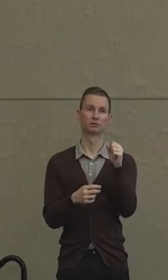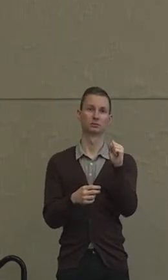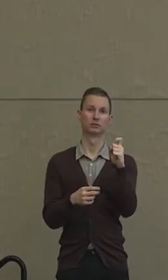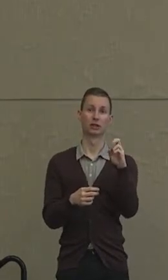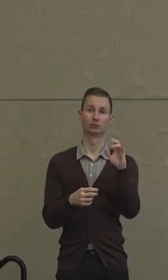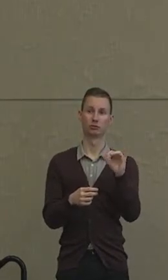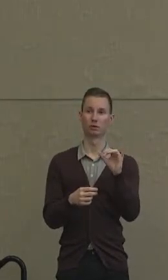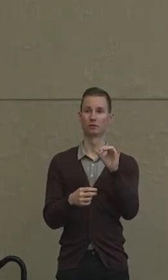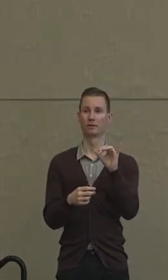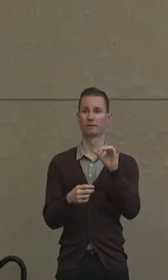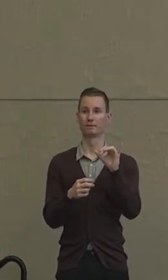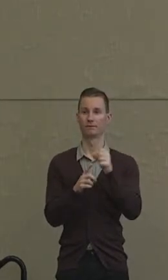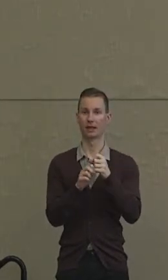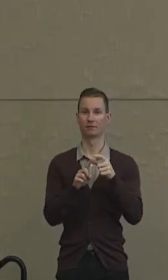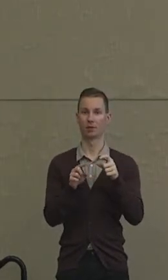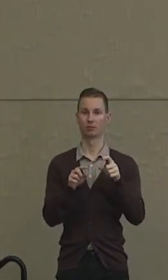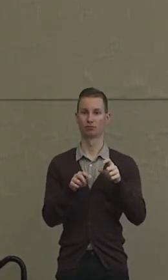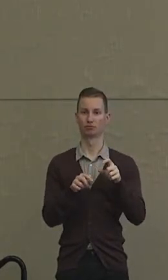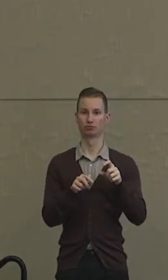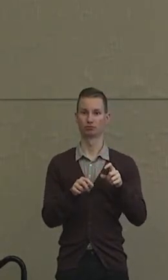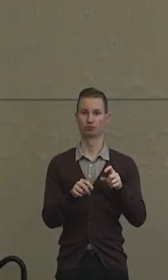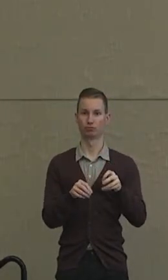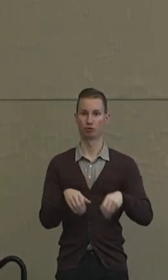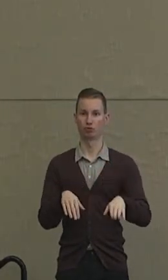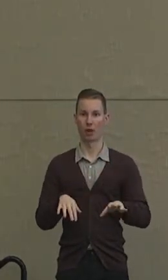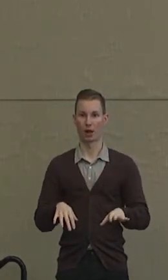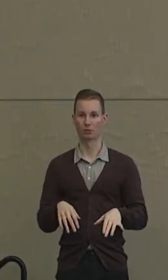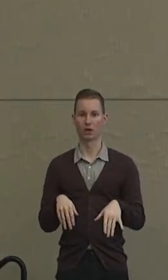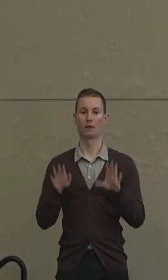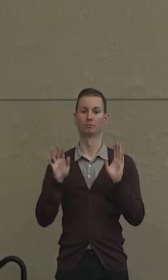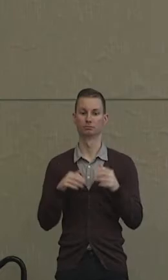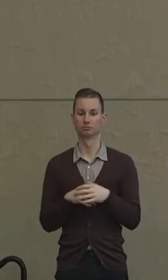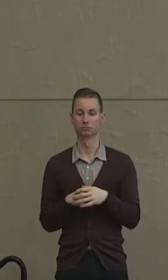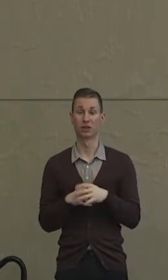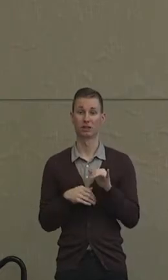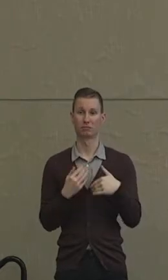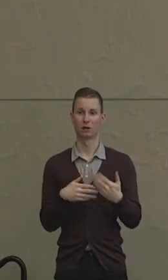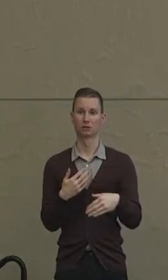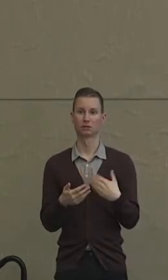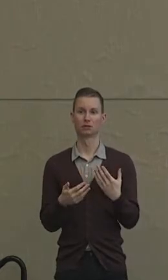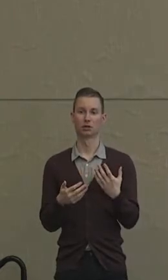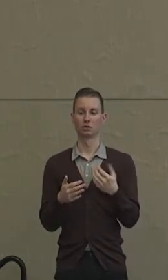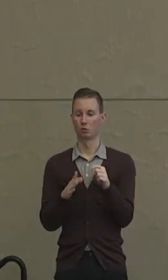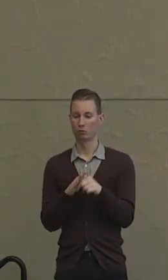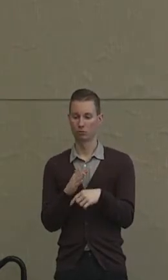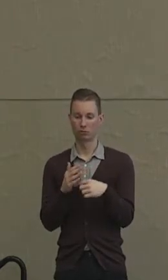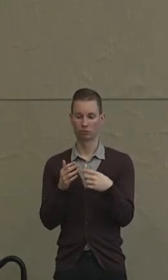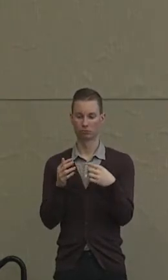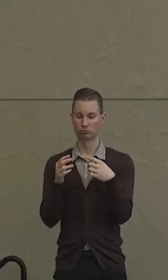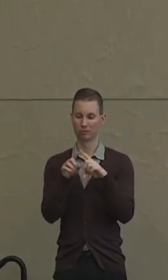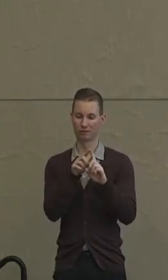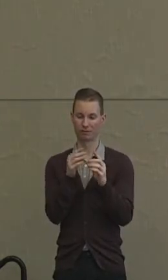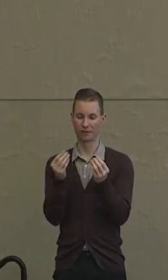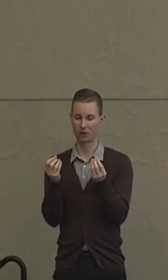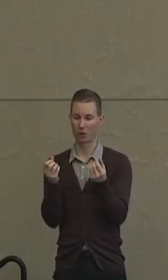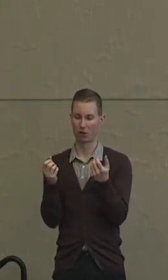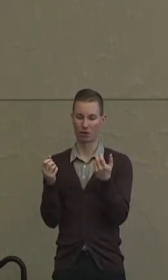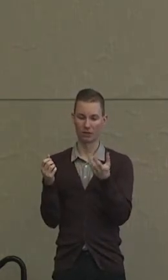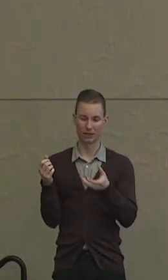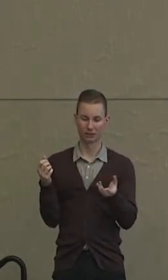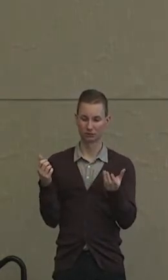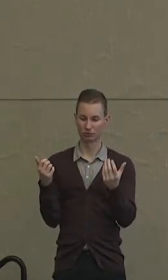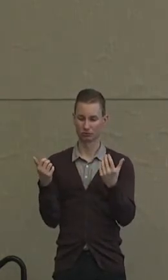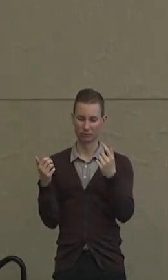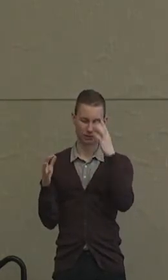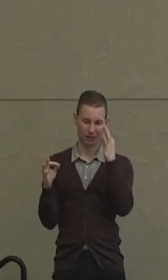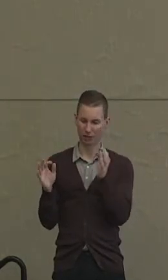Up. And in the process of kind of going through the materials and deciding the